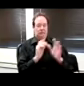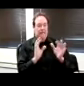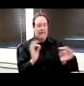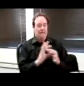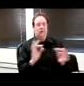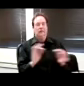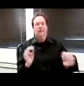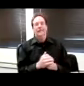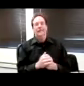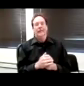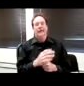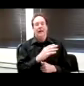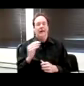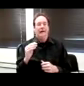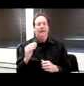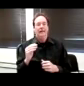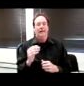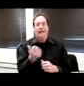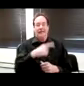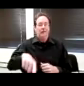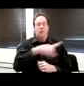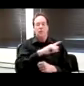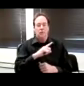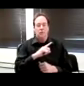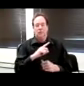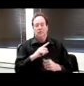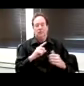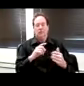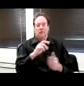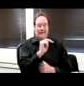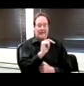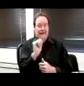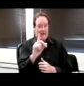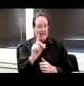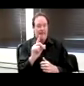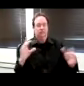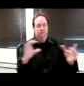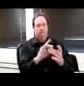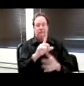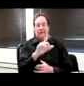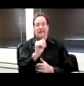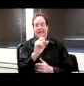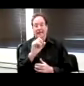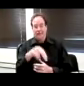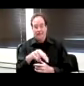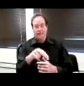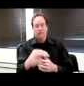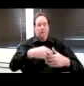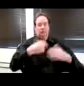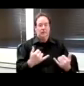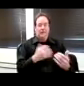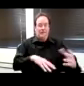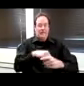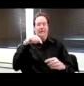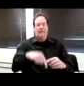many of you are NAD liaisons who are joining us today and have been involved in this